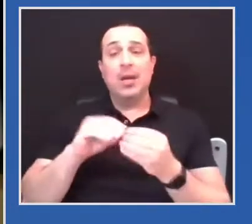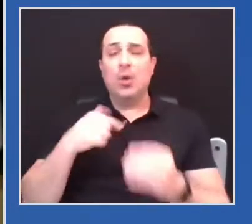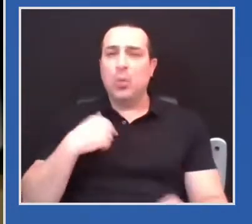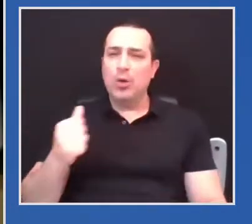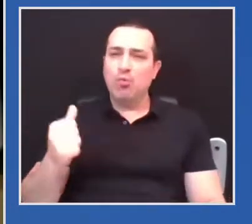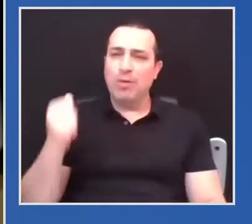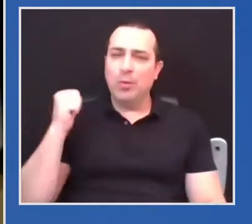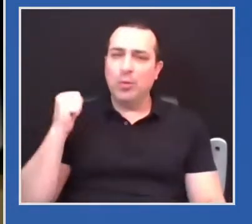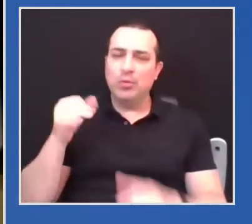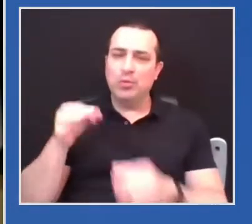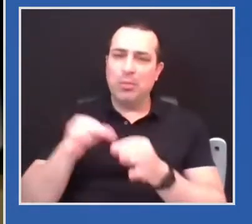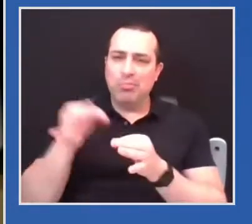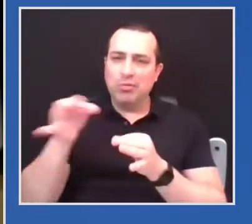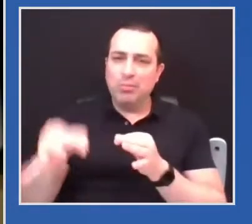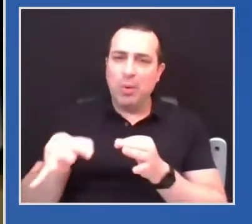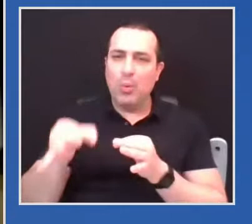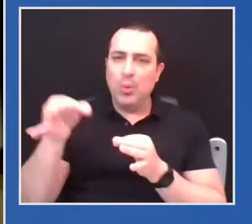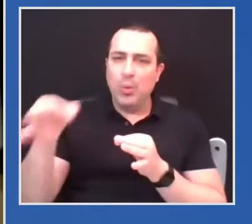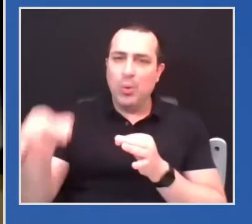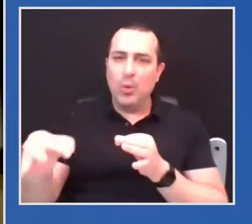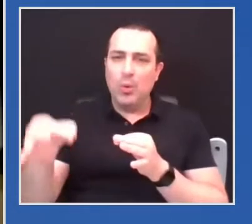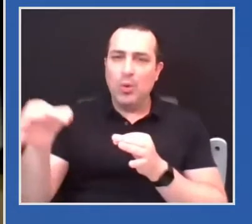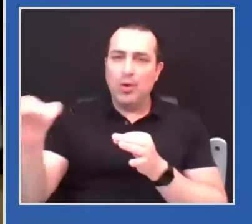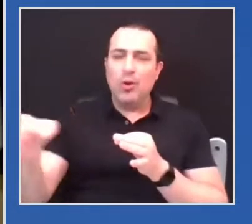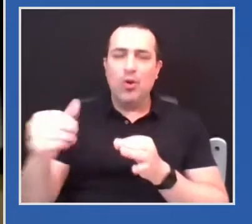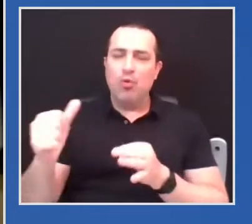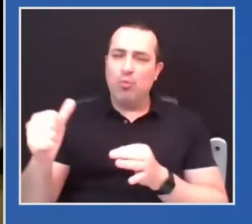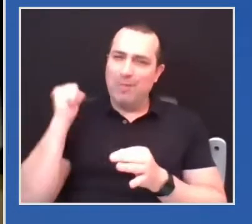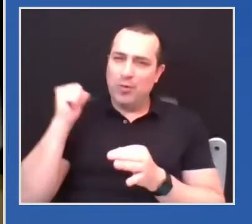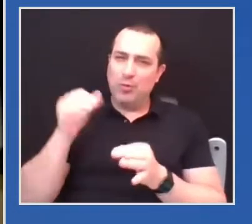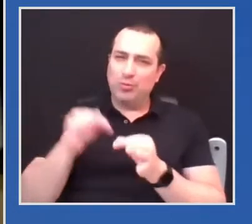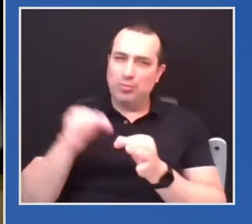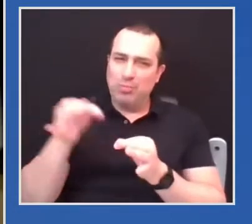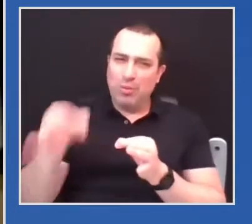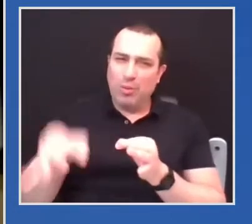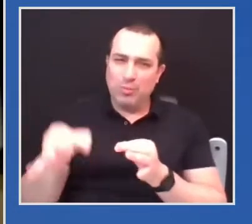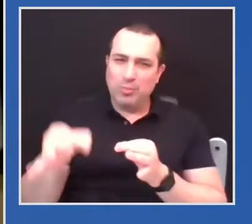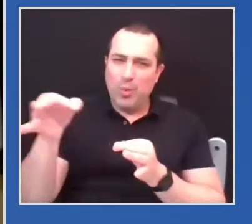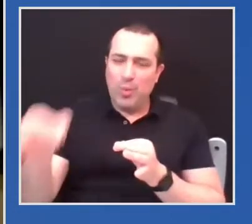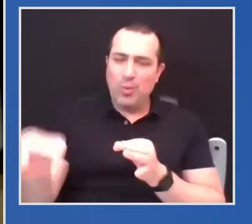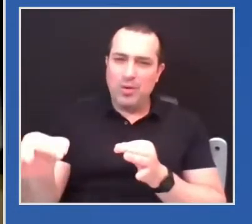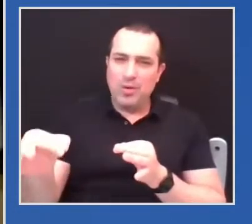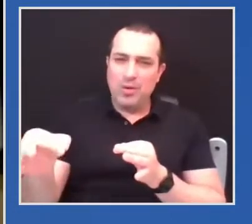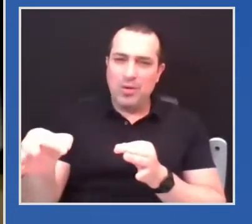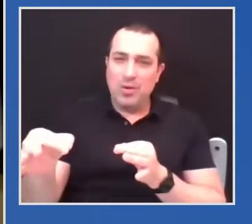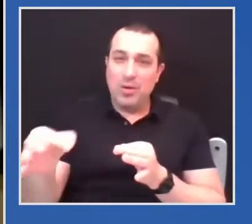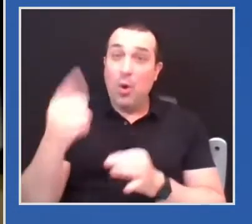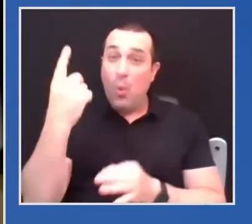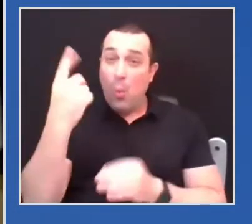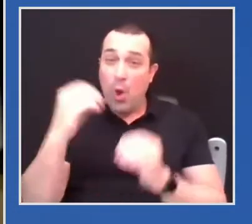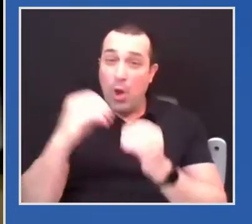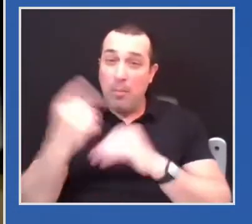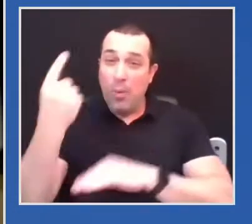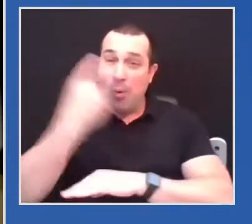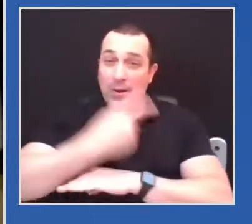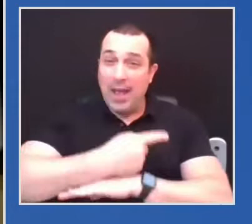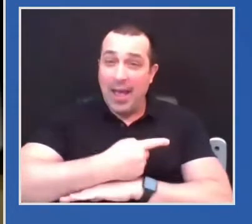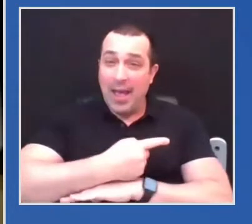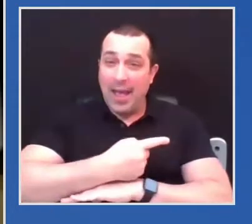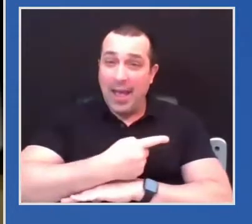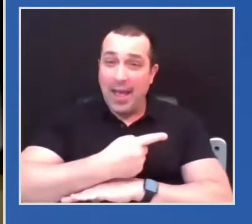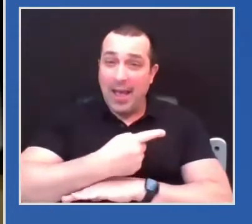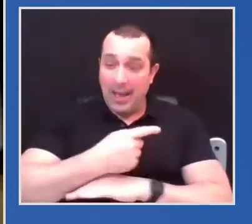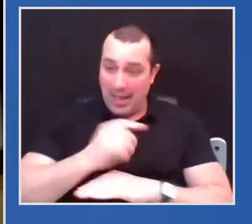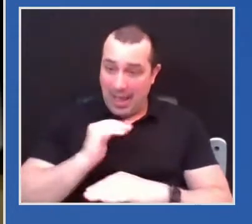postpone. We refuse to postpone one more day what's within our capacity